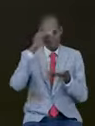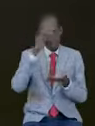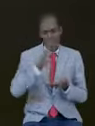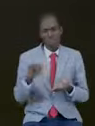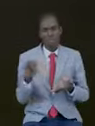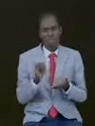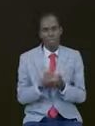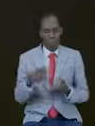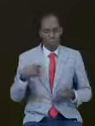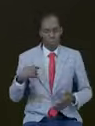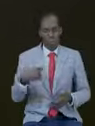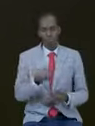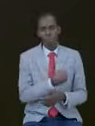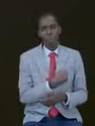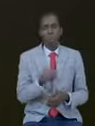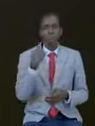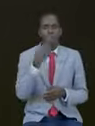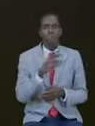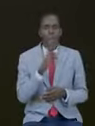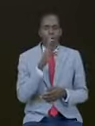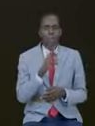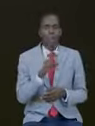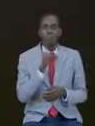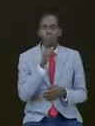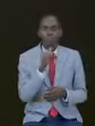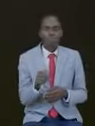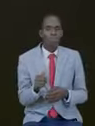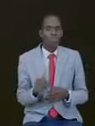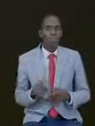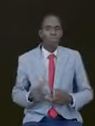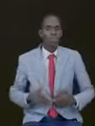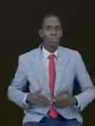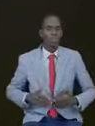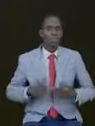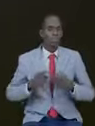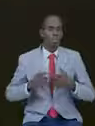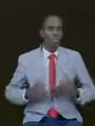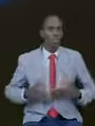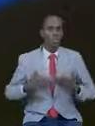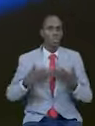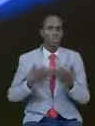now living through the patience and comfort of the scriptures,